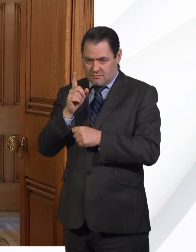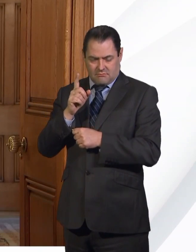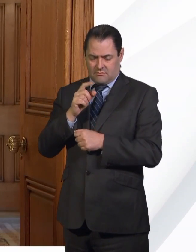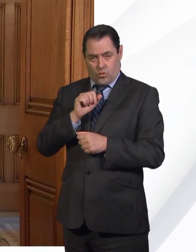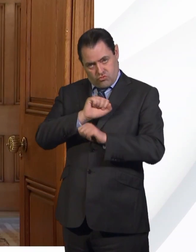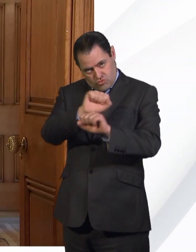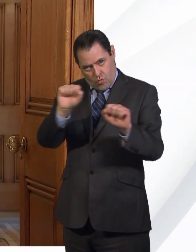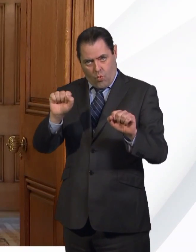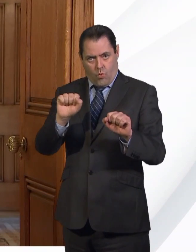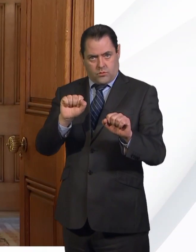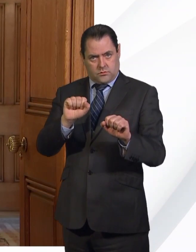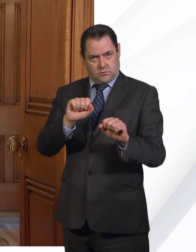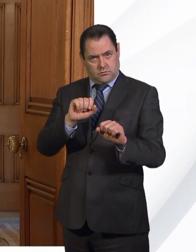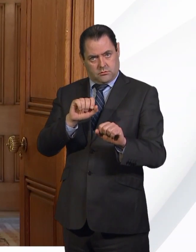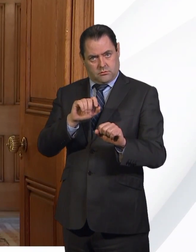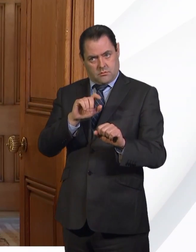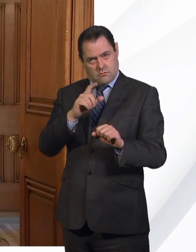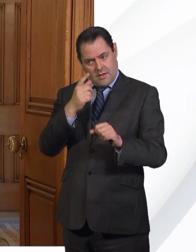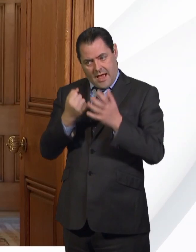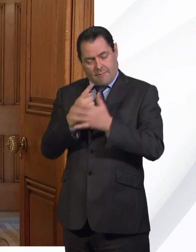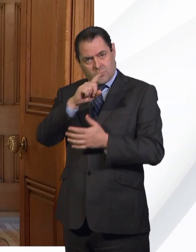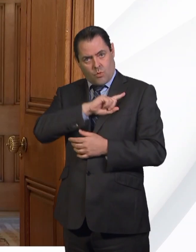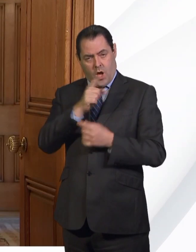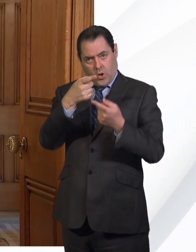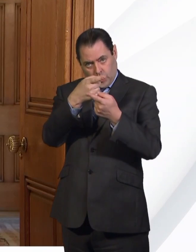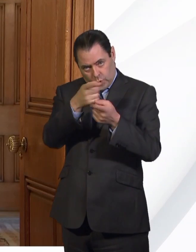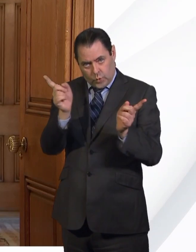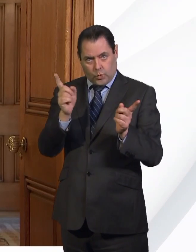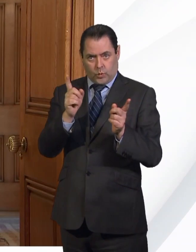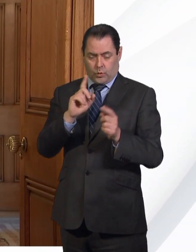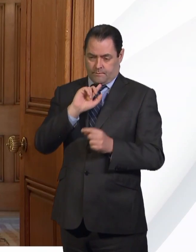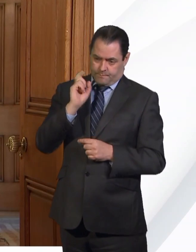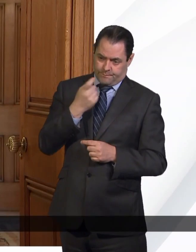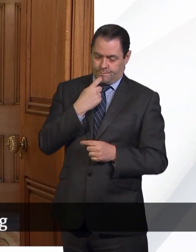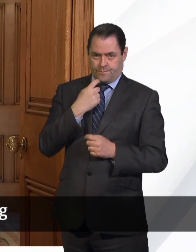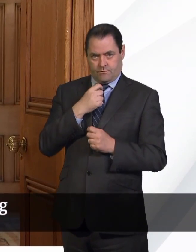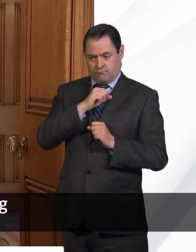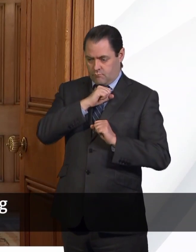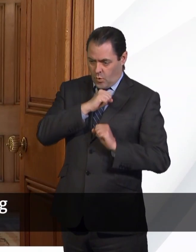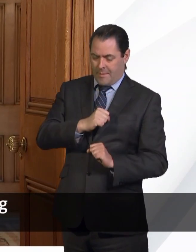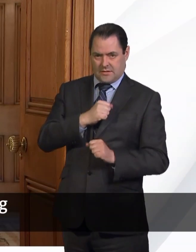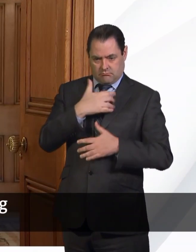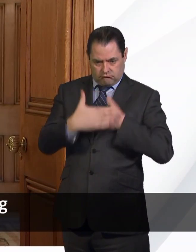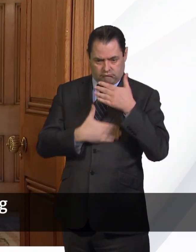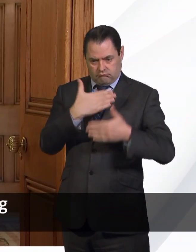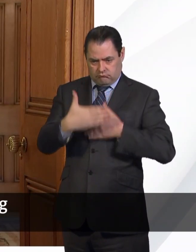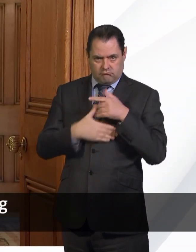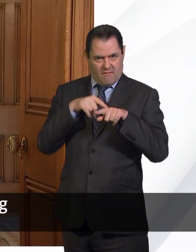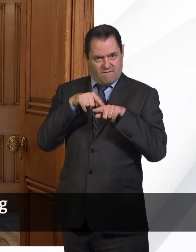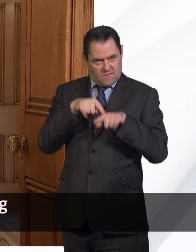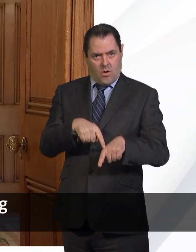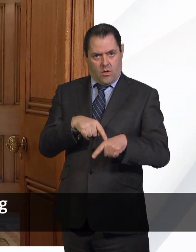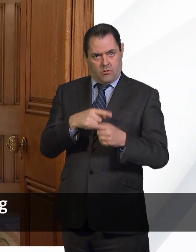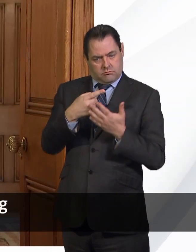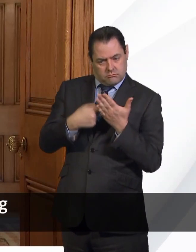is your achievement. It's only possible thanks to your resolve and dedication to our national purpose to overcome this